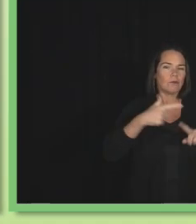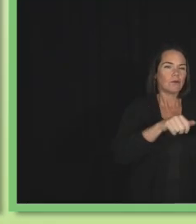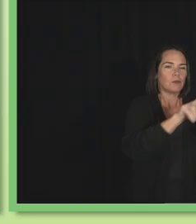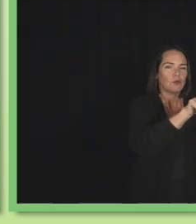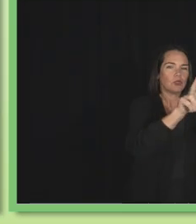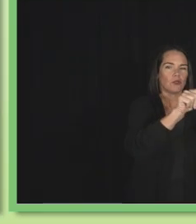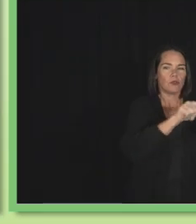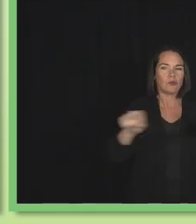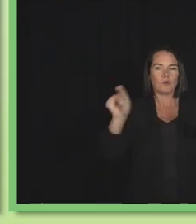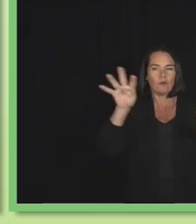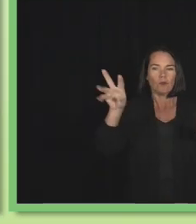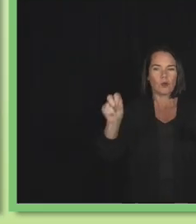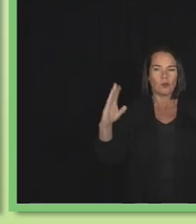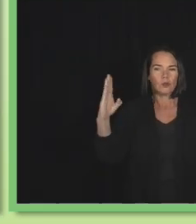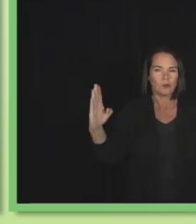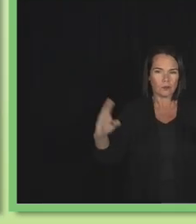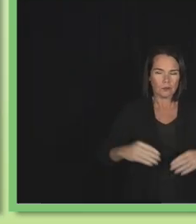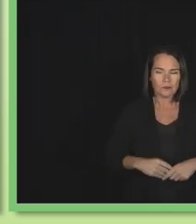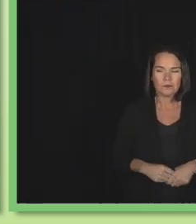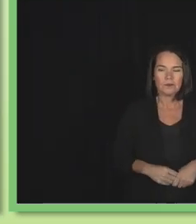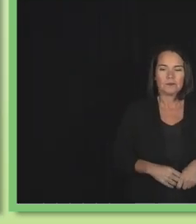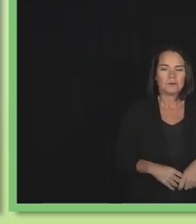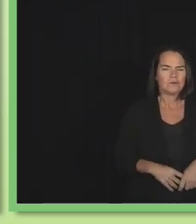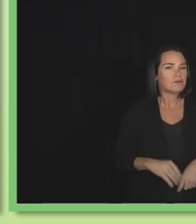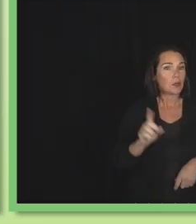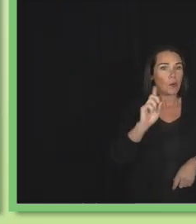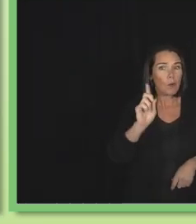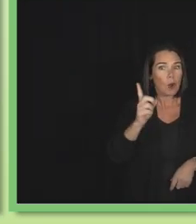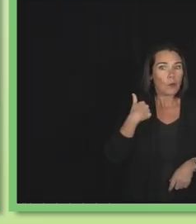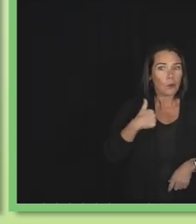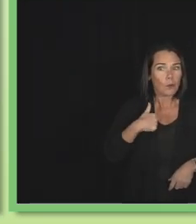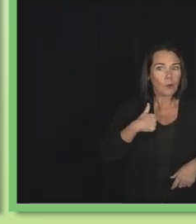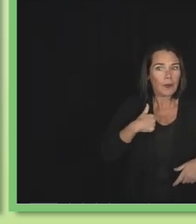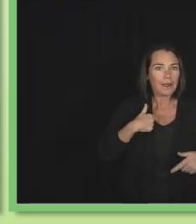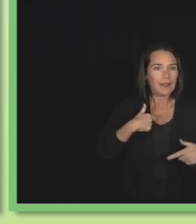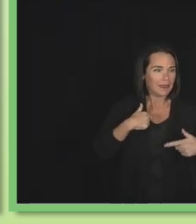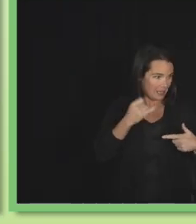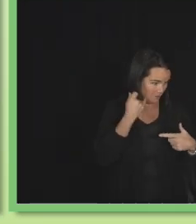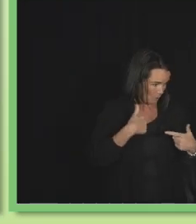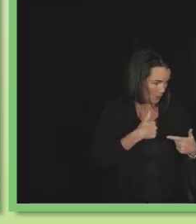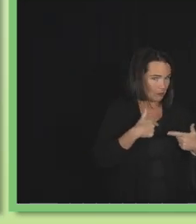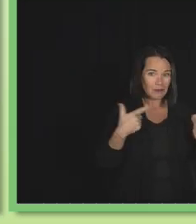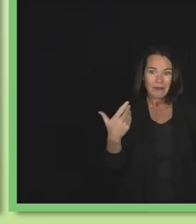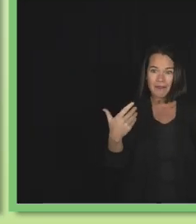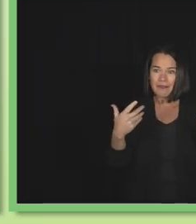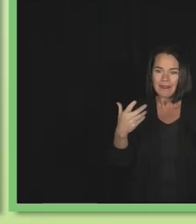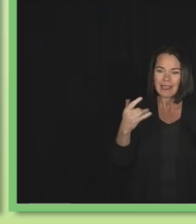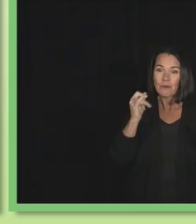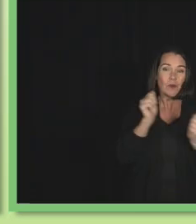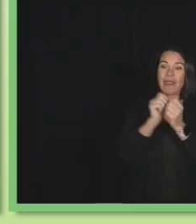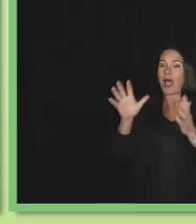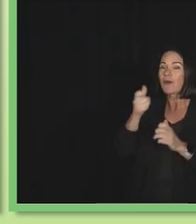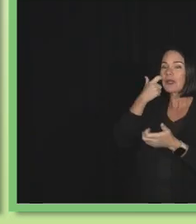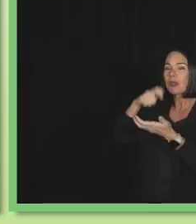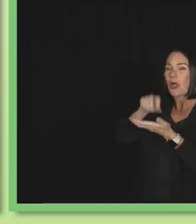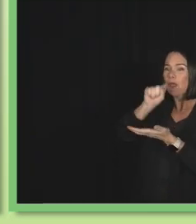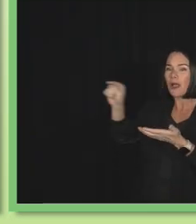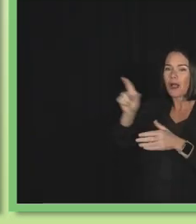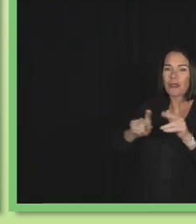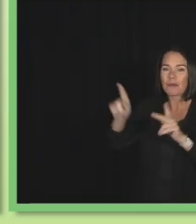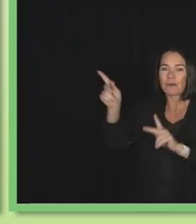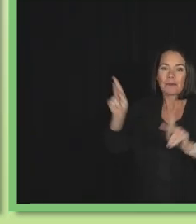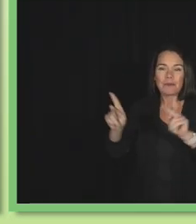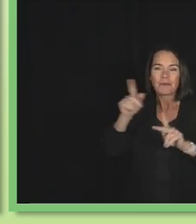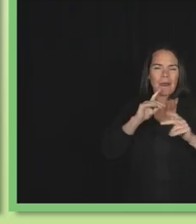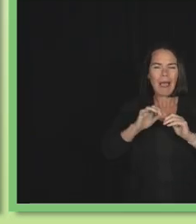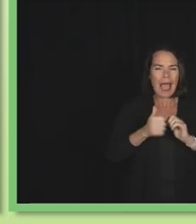to 4:30. Where would any of us be without acknowledging the hard work of others? And we want to extend a huge